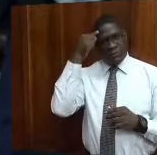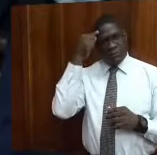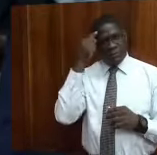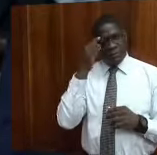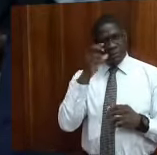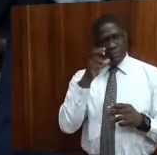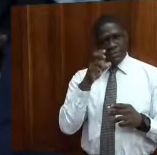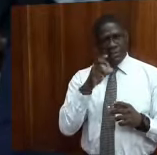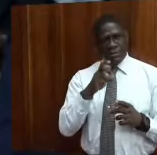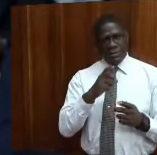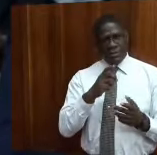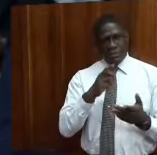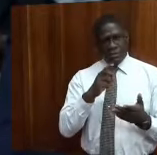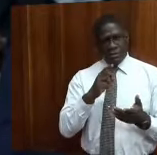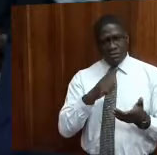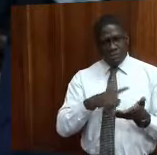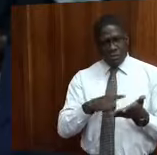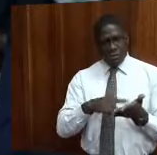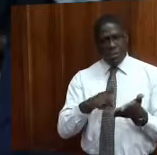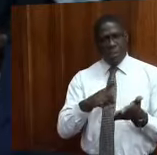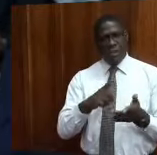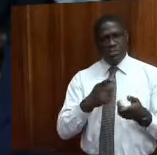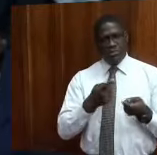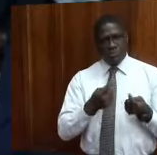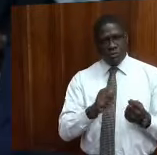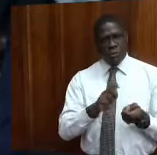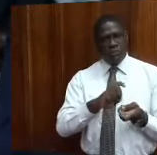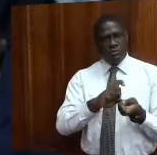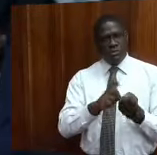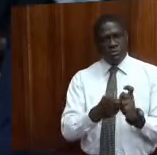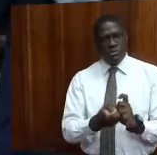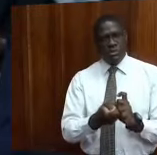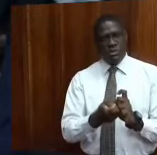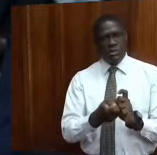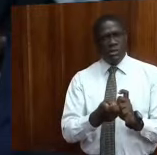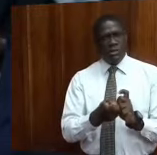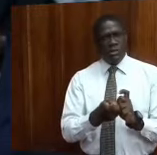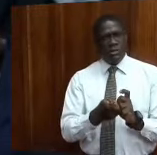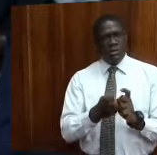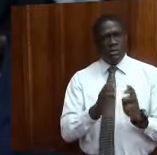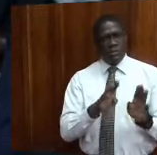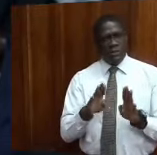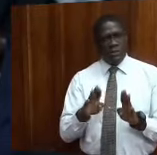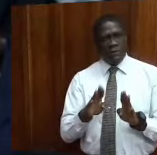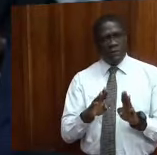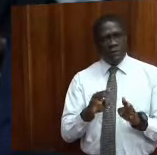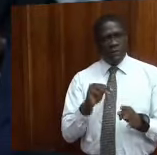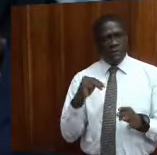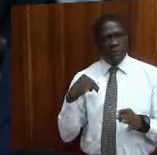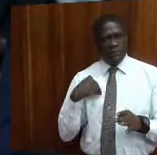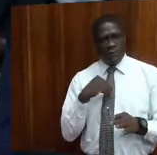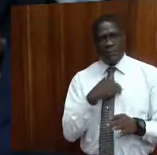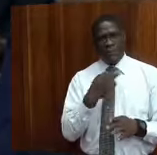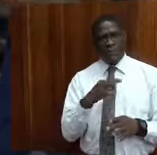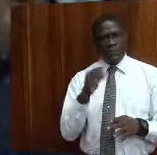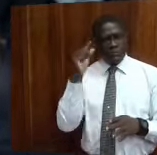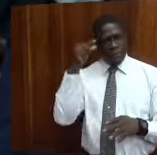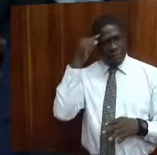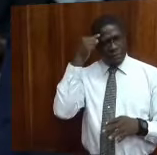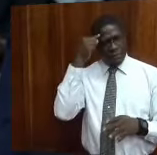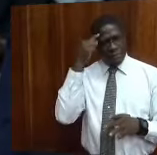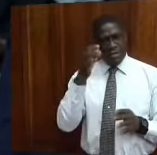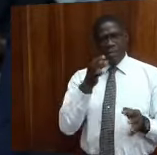Act to strengthen this legislation and to hold public officials accountable for their actions. Additionally, we are in